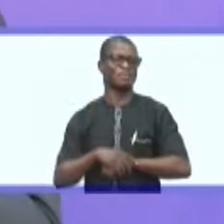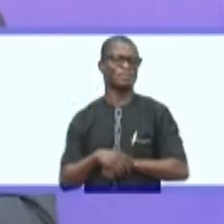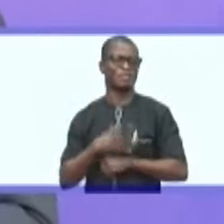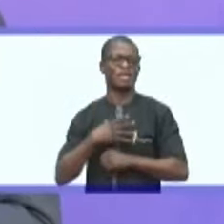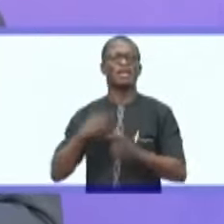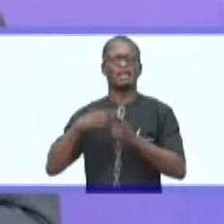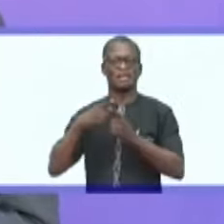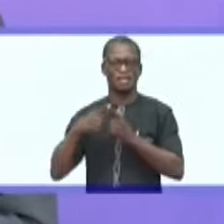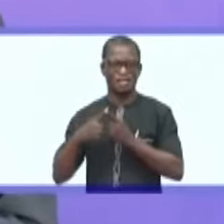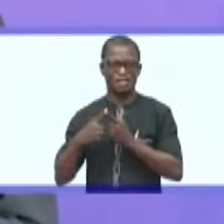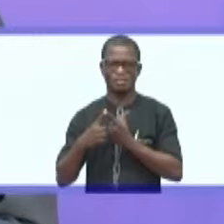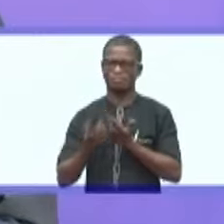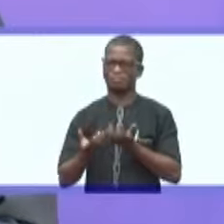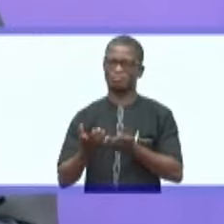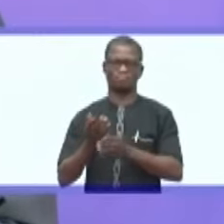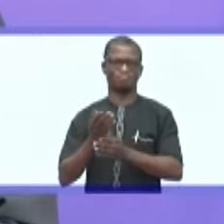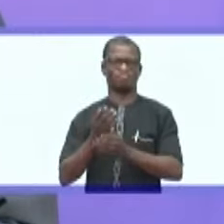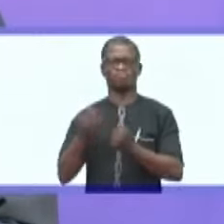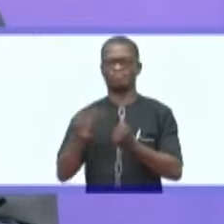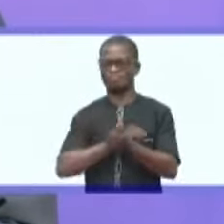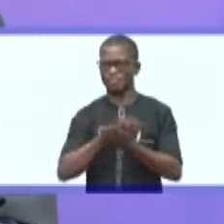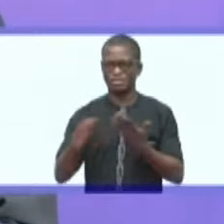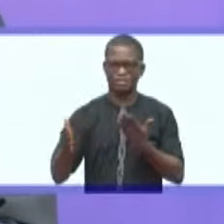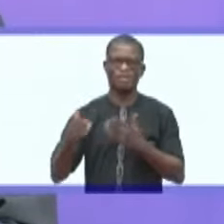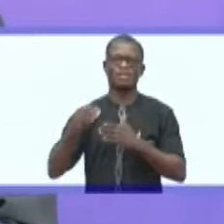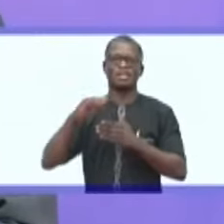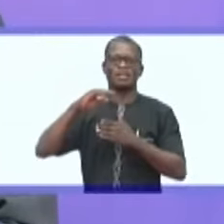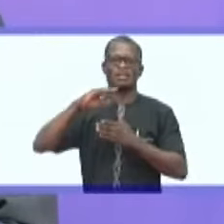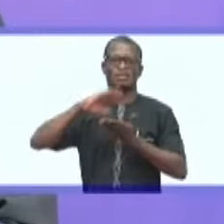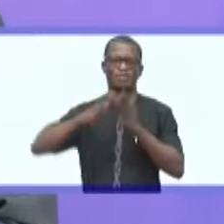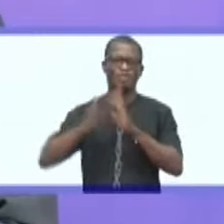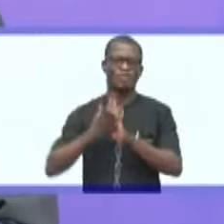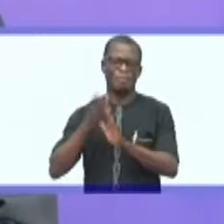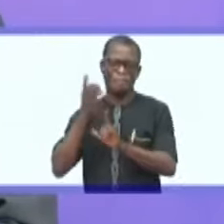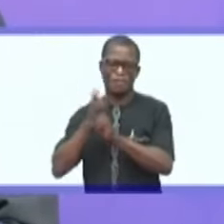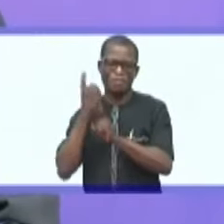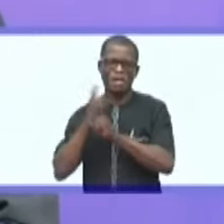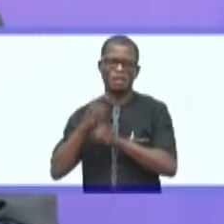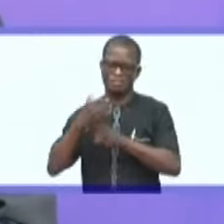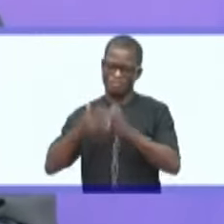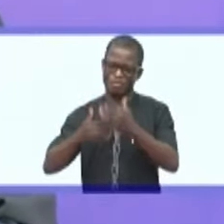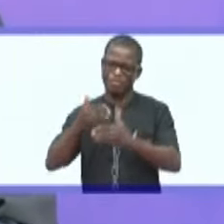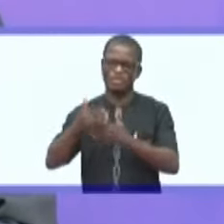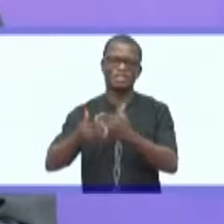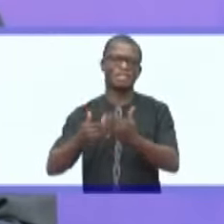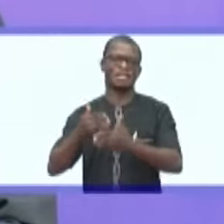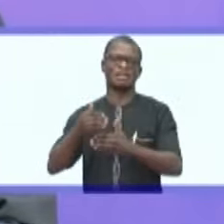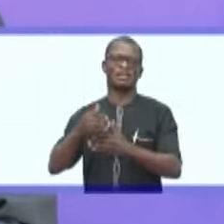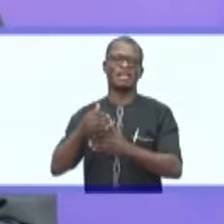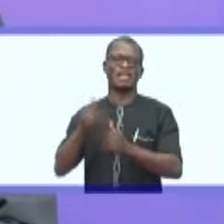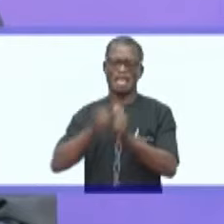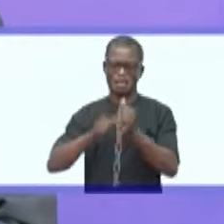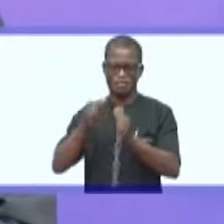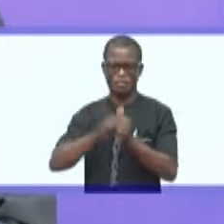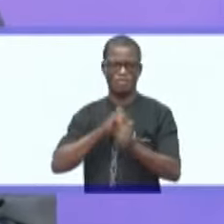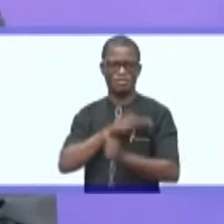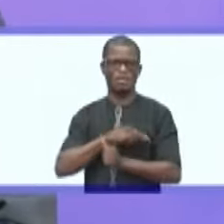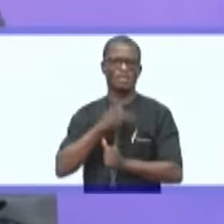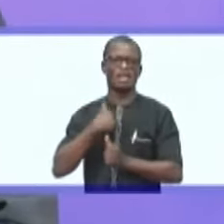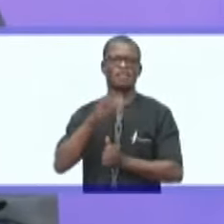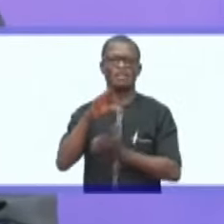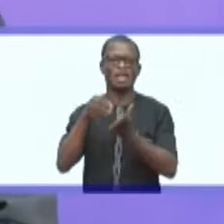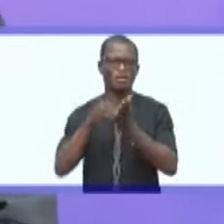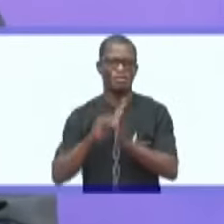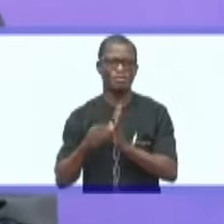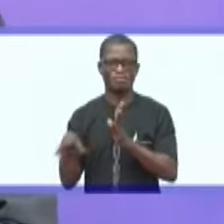And then it was watered down, it became due process, which became another layer. Every ministry have their own, and they just